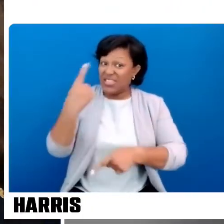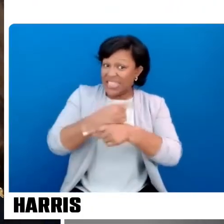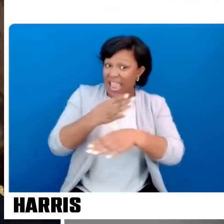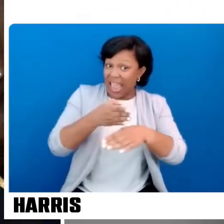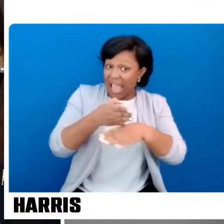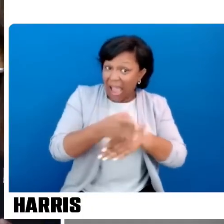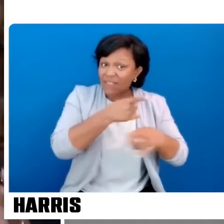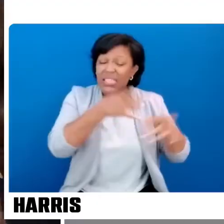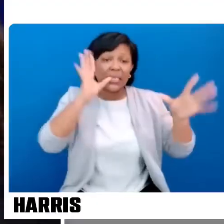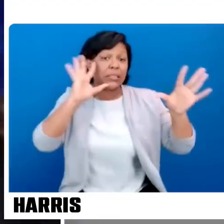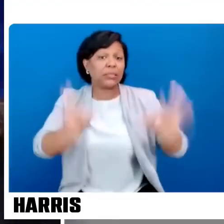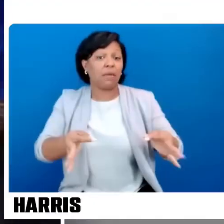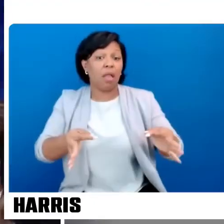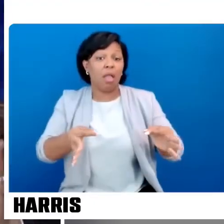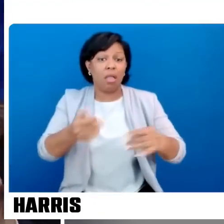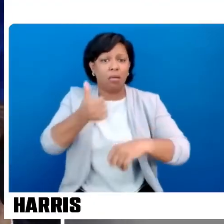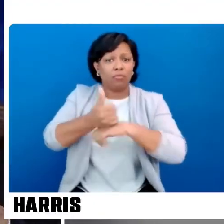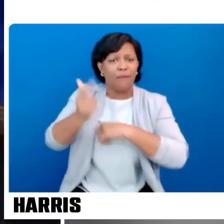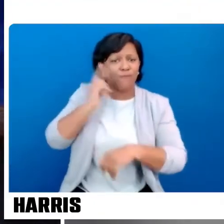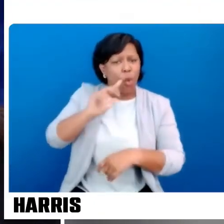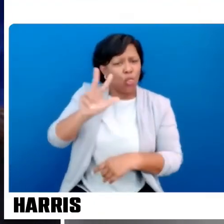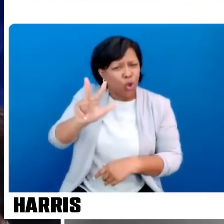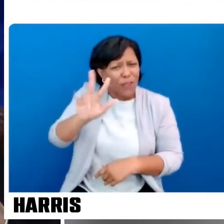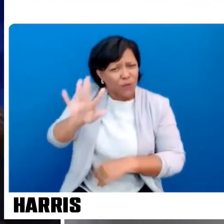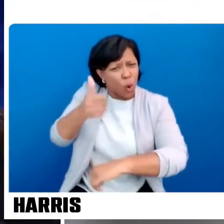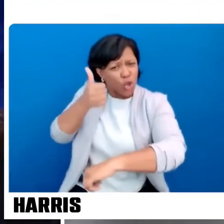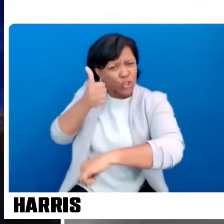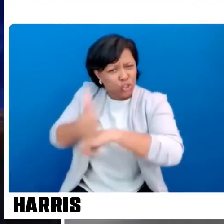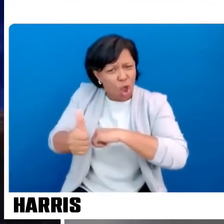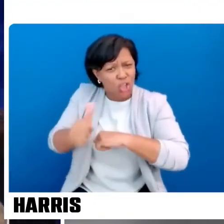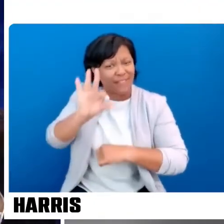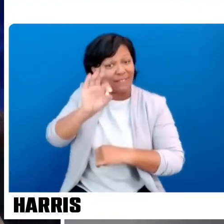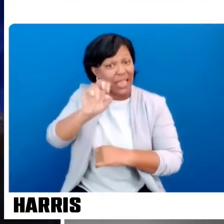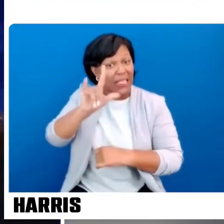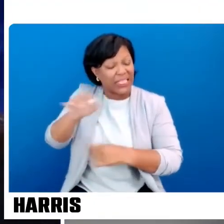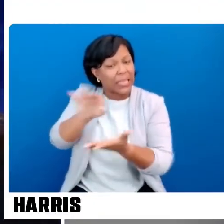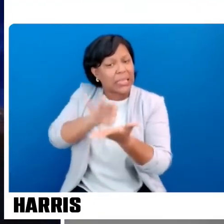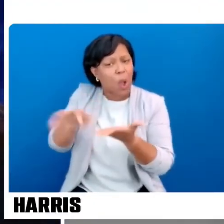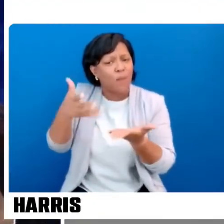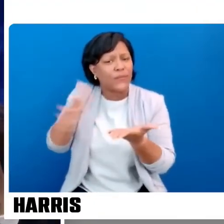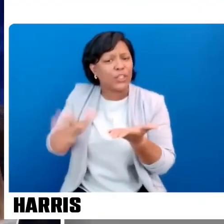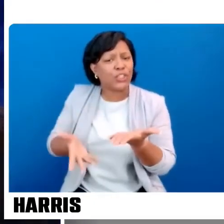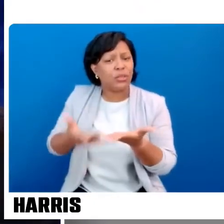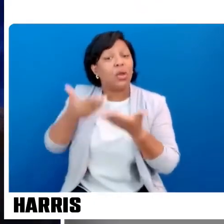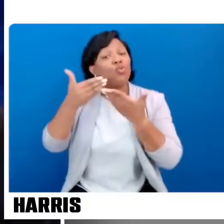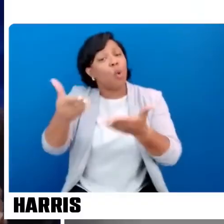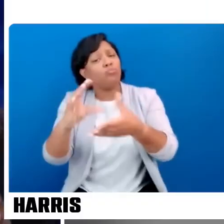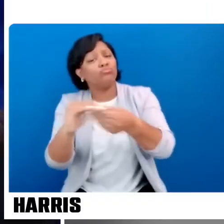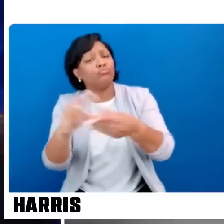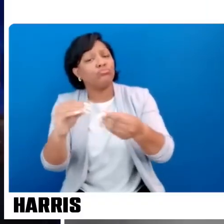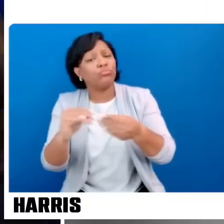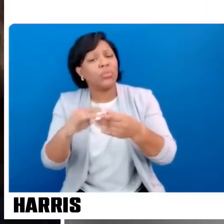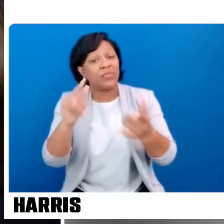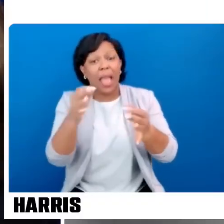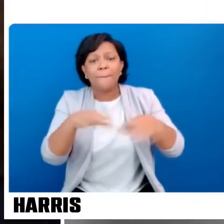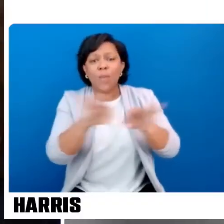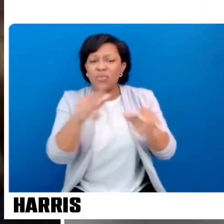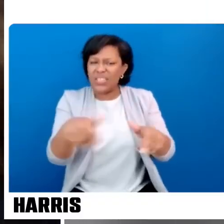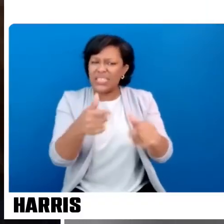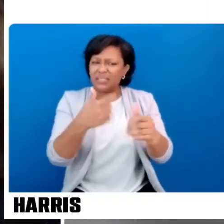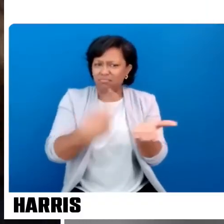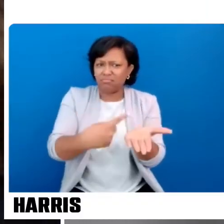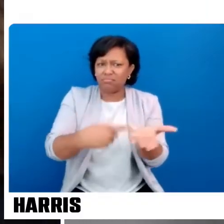counts. So let's talk about what is important in this race. It is important that we move forward, that we turn